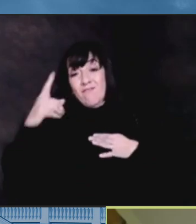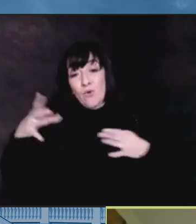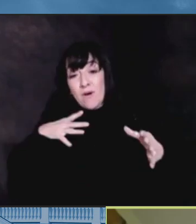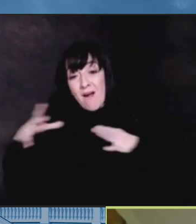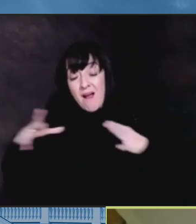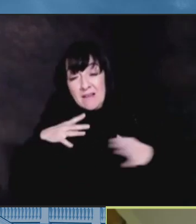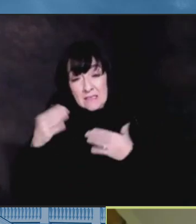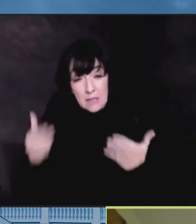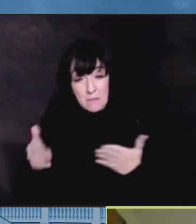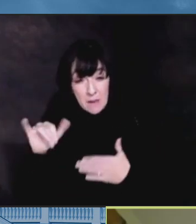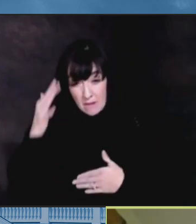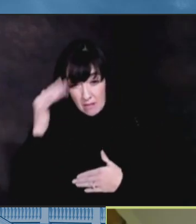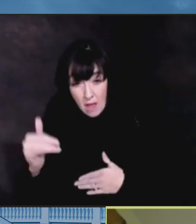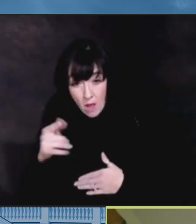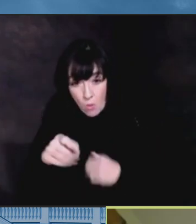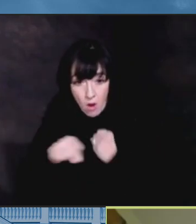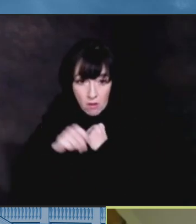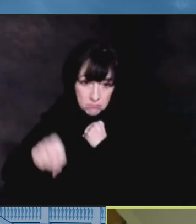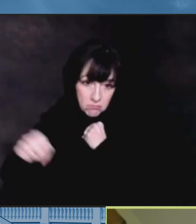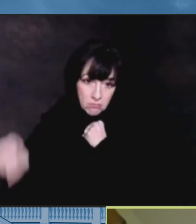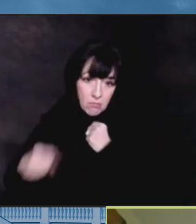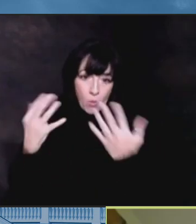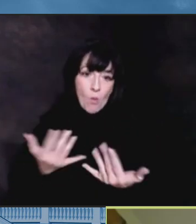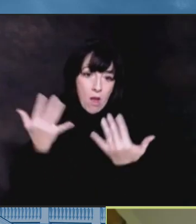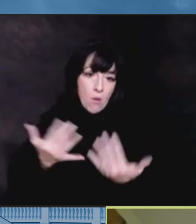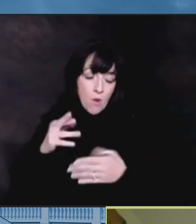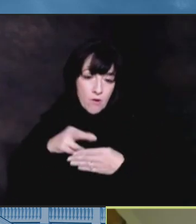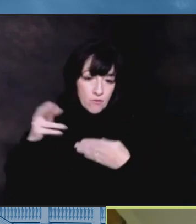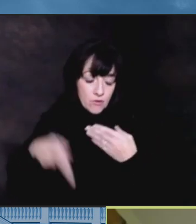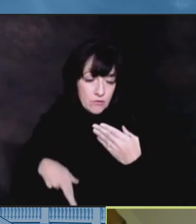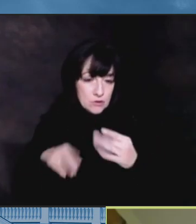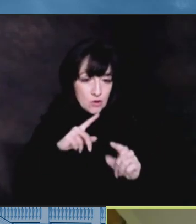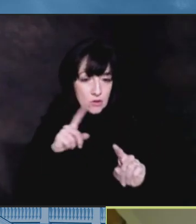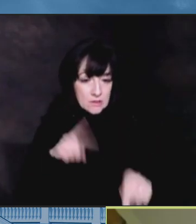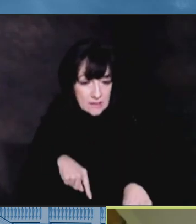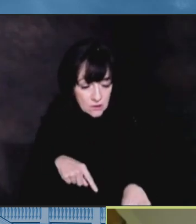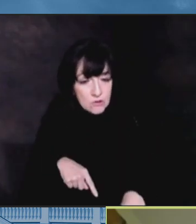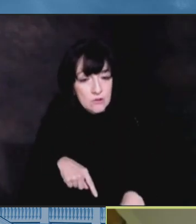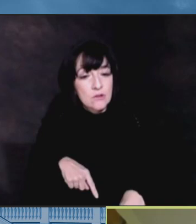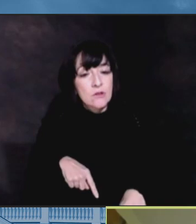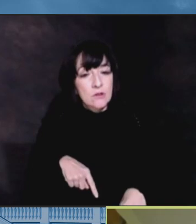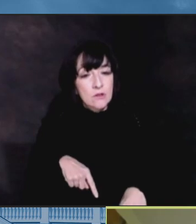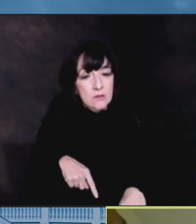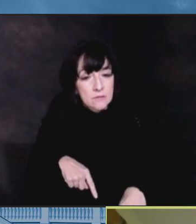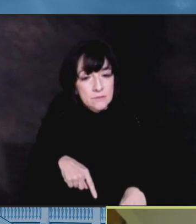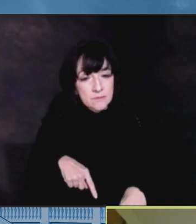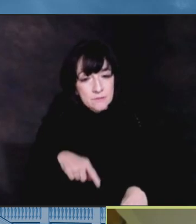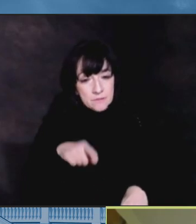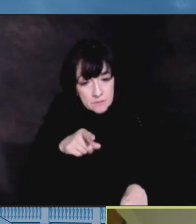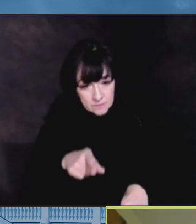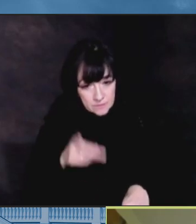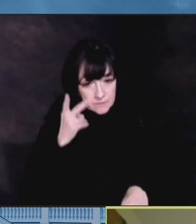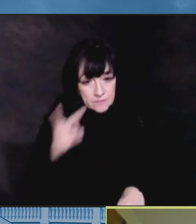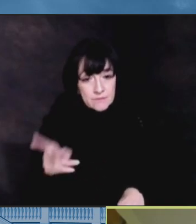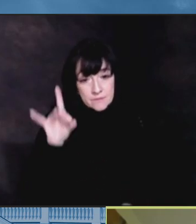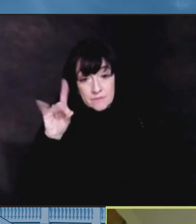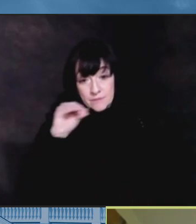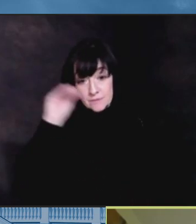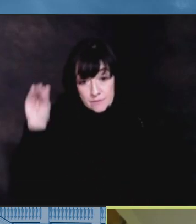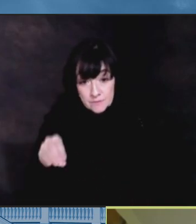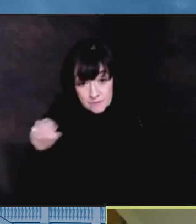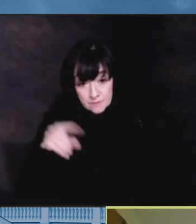labs have, specifically curative, we're sending approximately probably about 80% of the tests right now in the state. They're